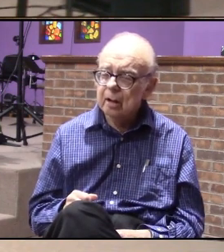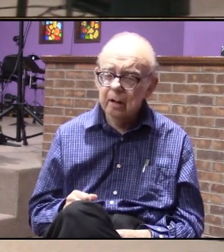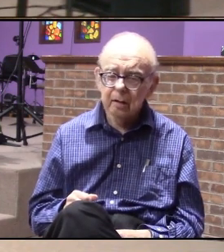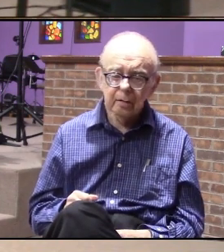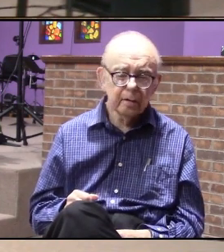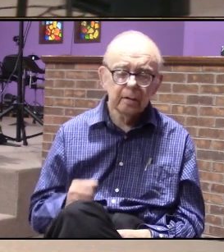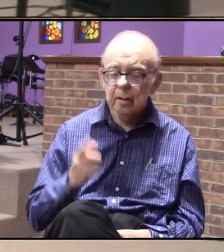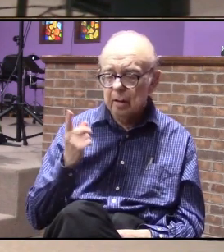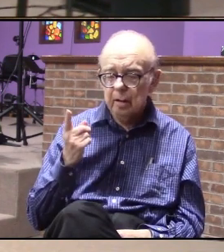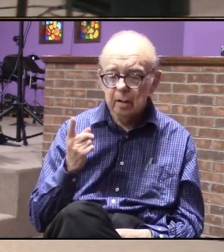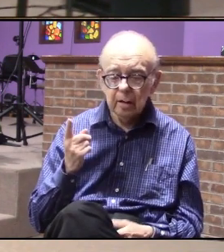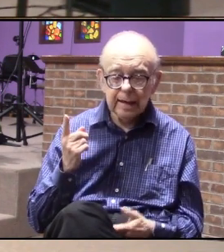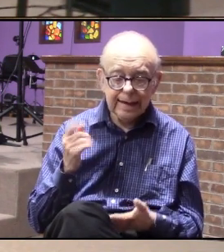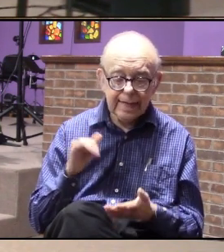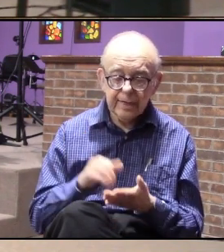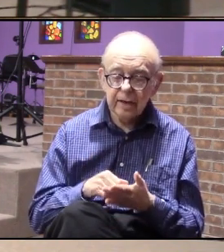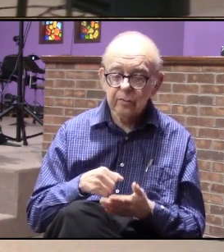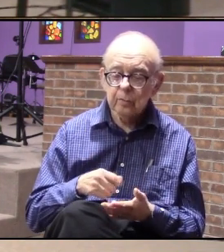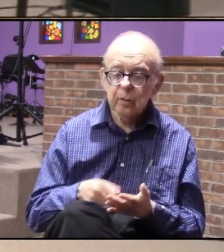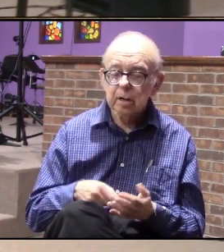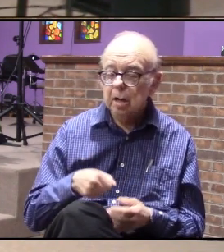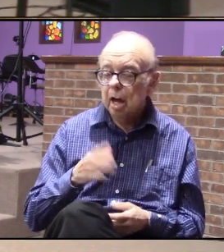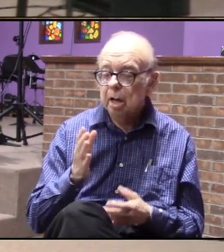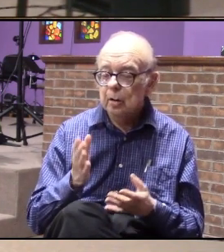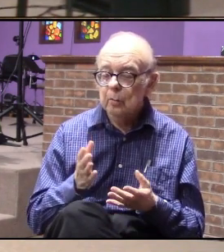Don't you understand that's what God wants with us?